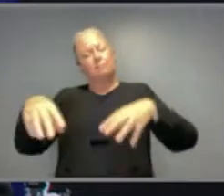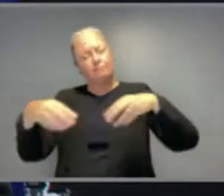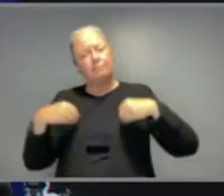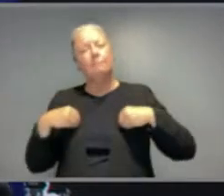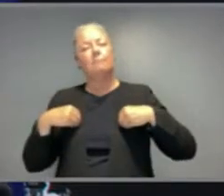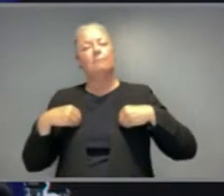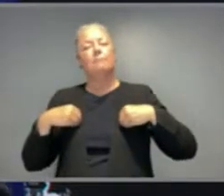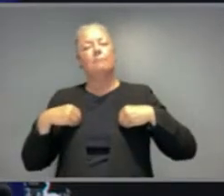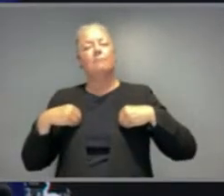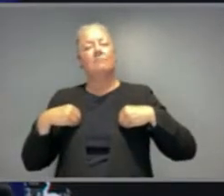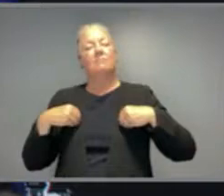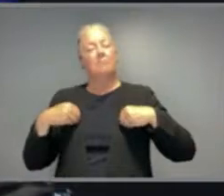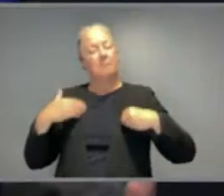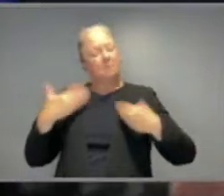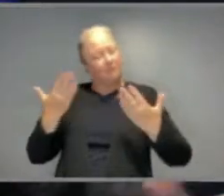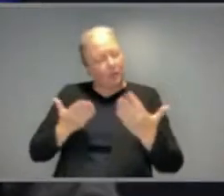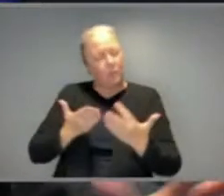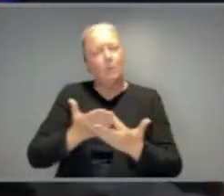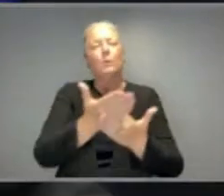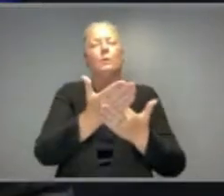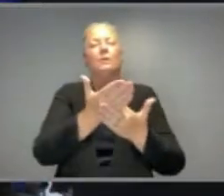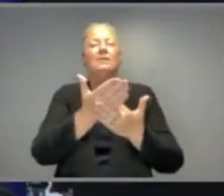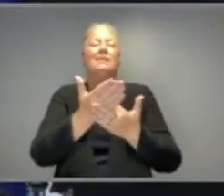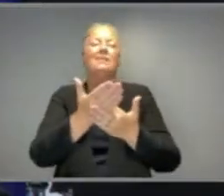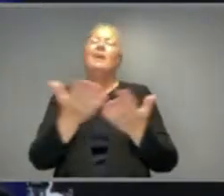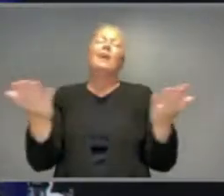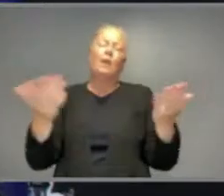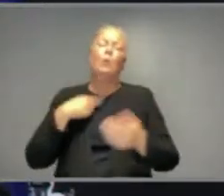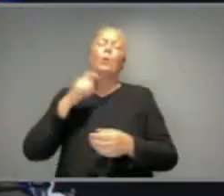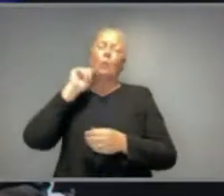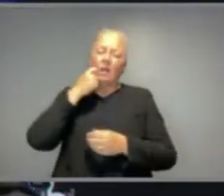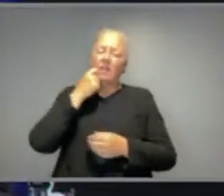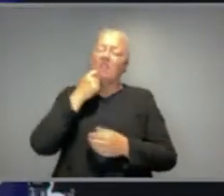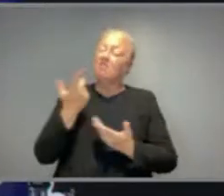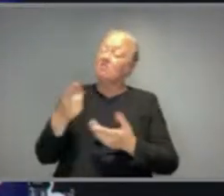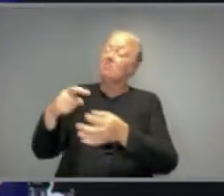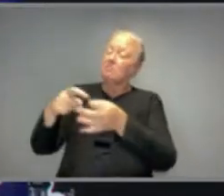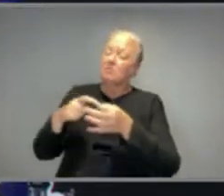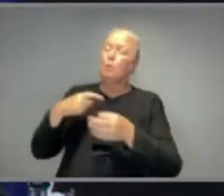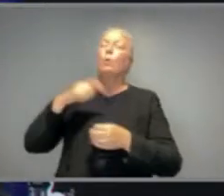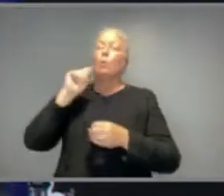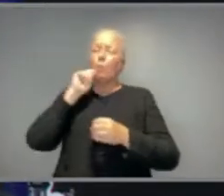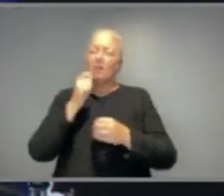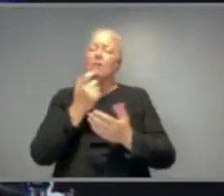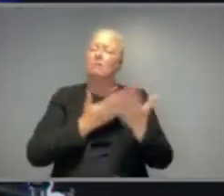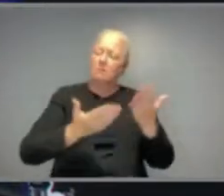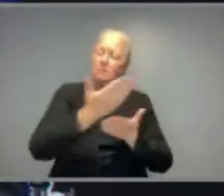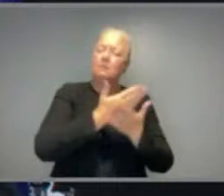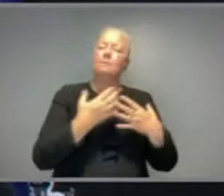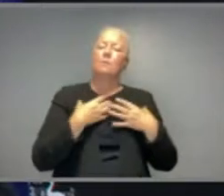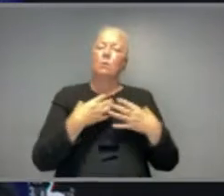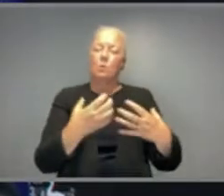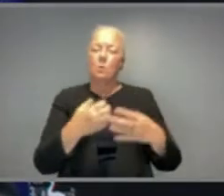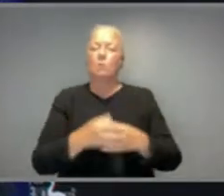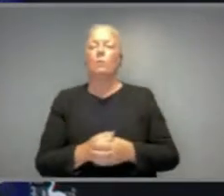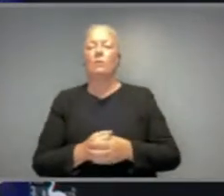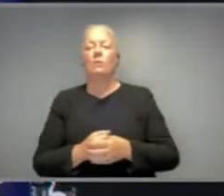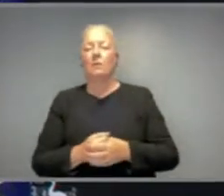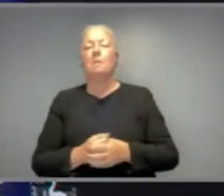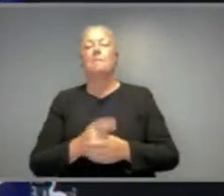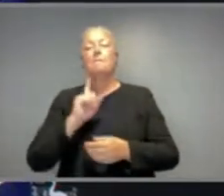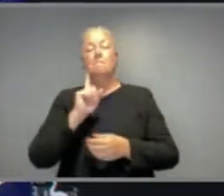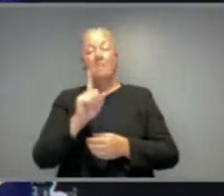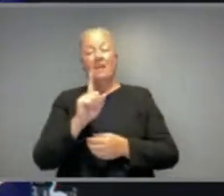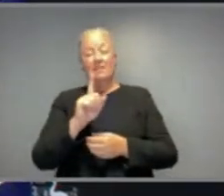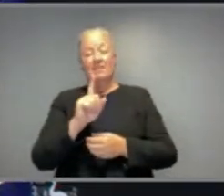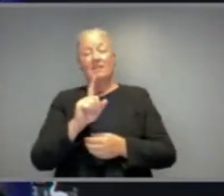are. So we'll look at all of those issues, but to think that Australia needs to get paid off to do the right thing for their